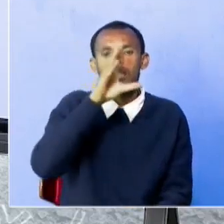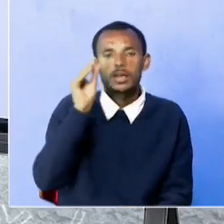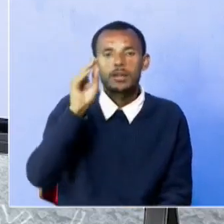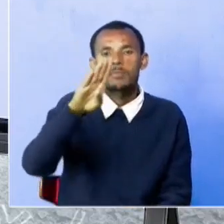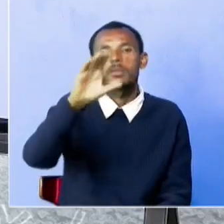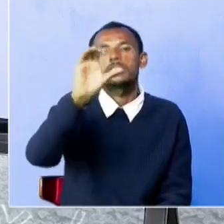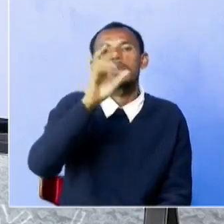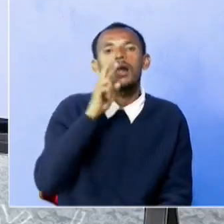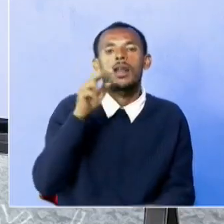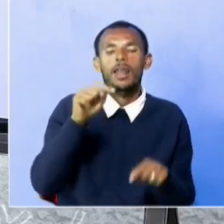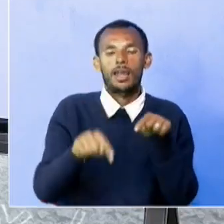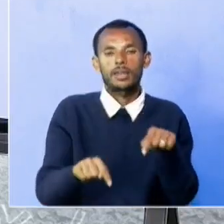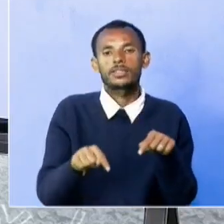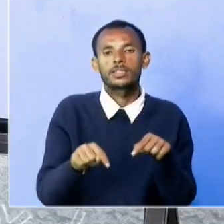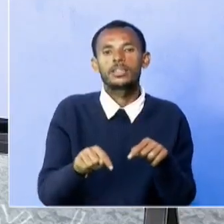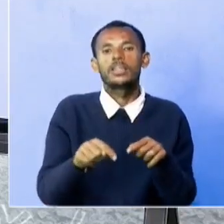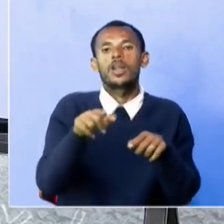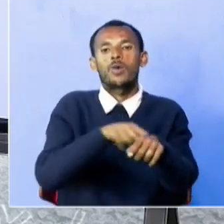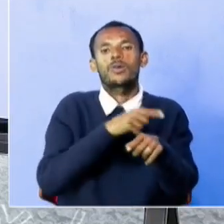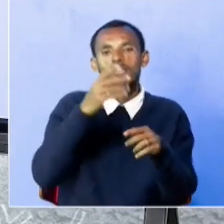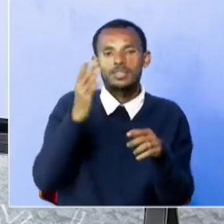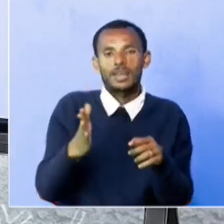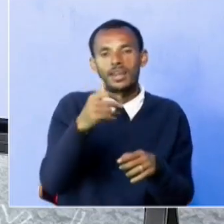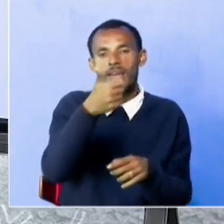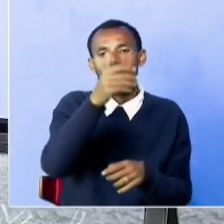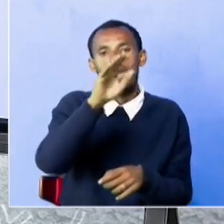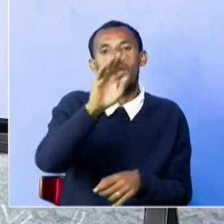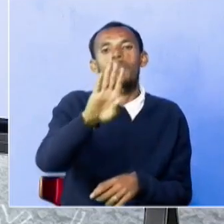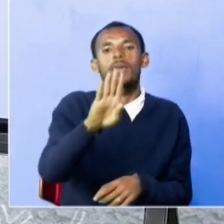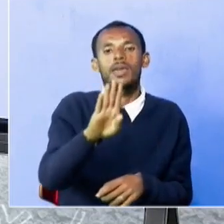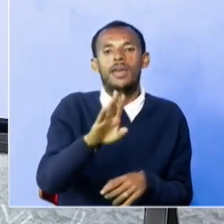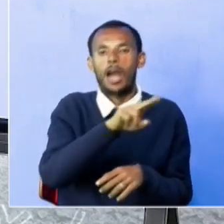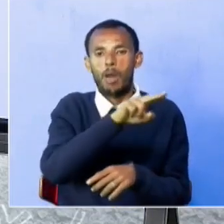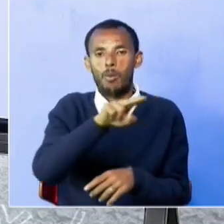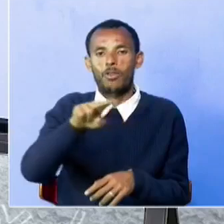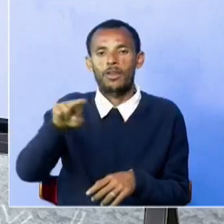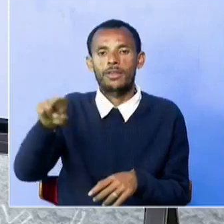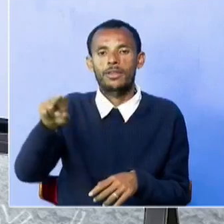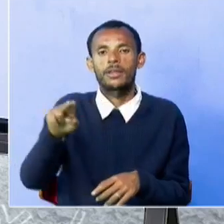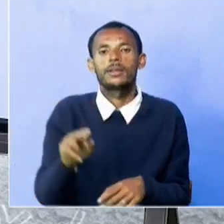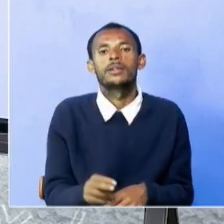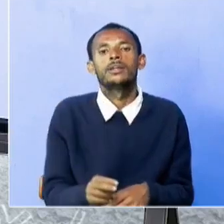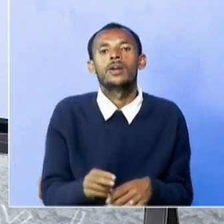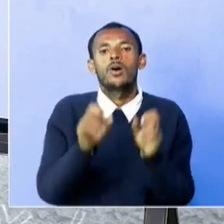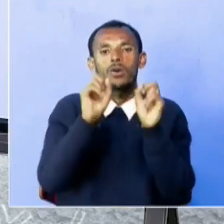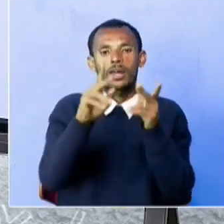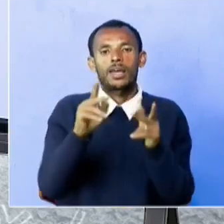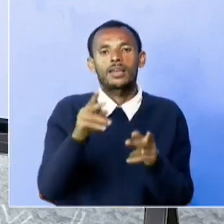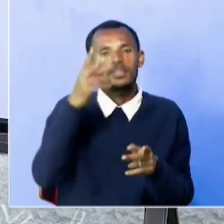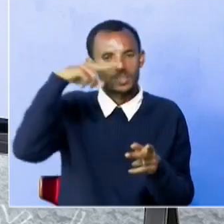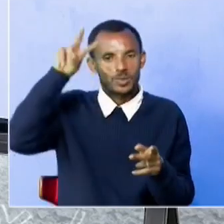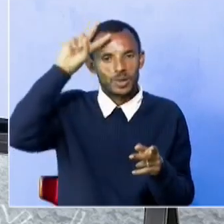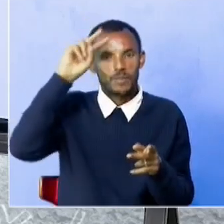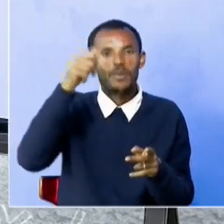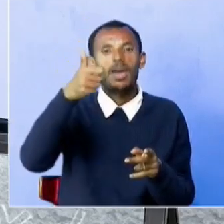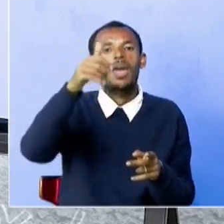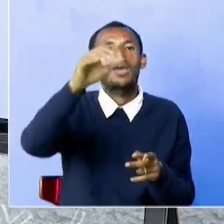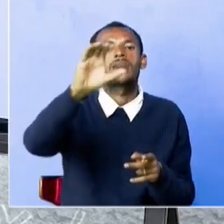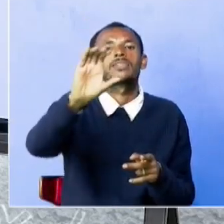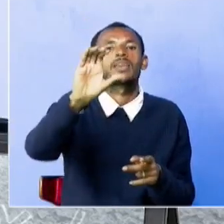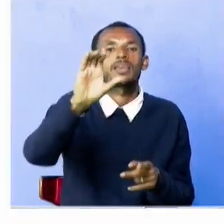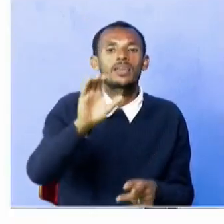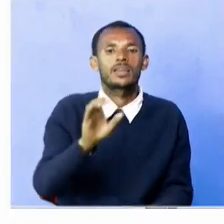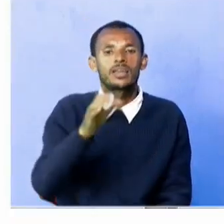are legs, and the longest side AB is the hypotenuse. Okay, the square of AC